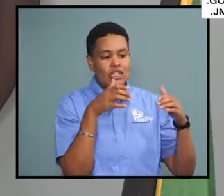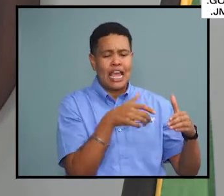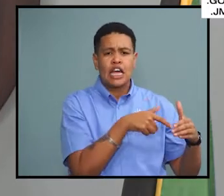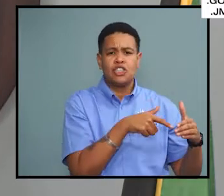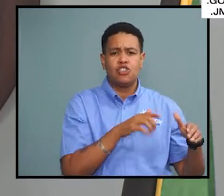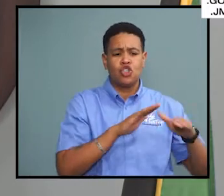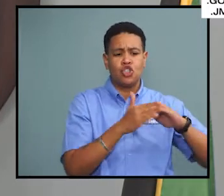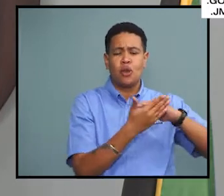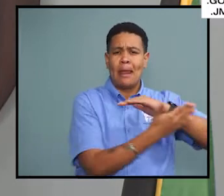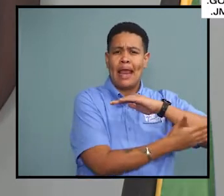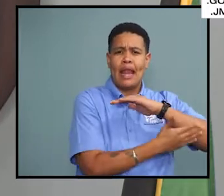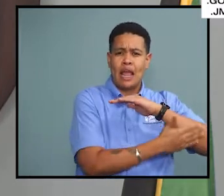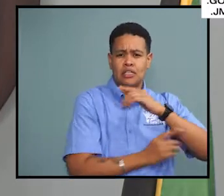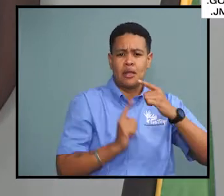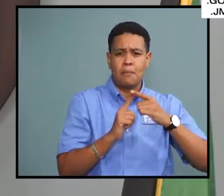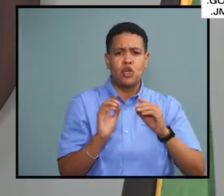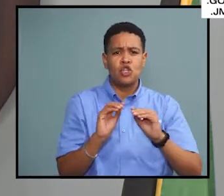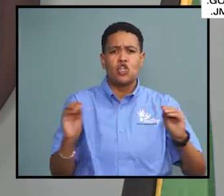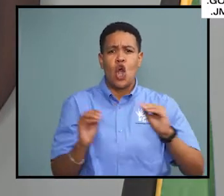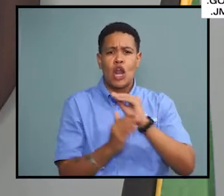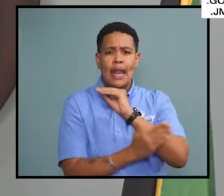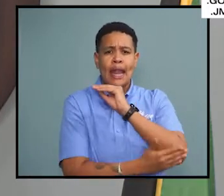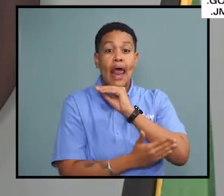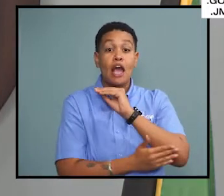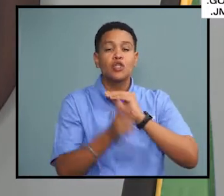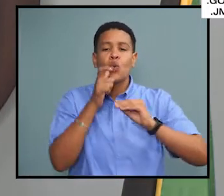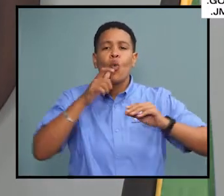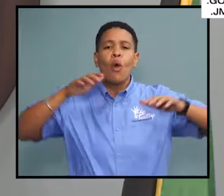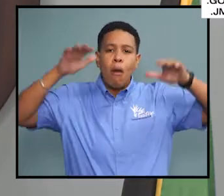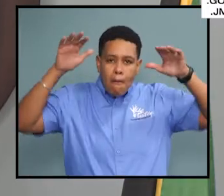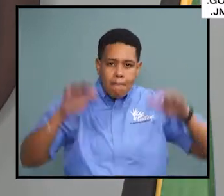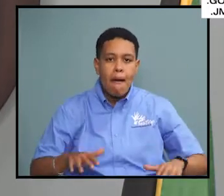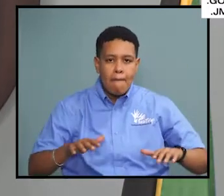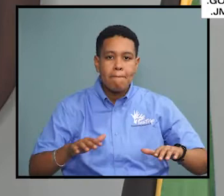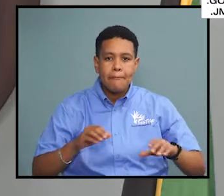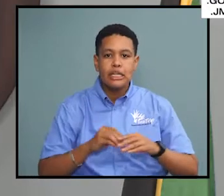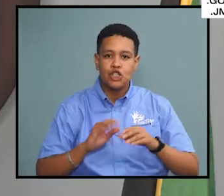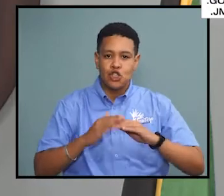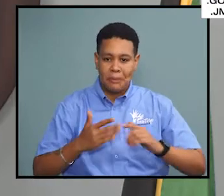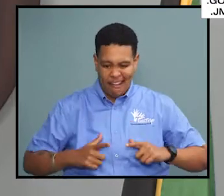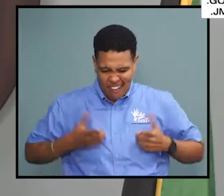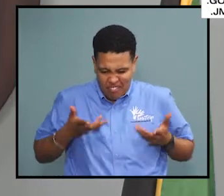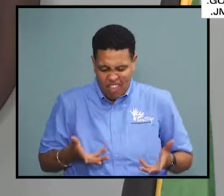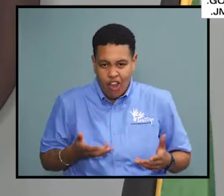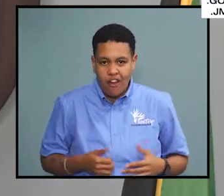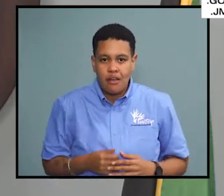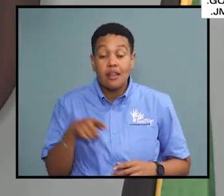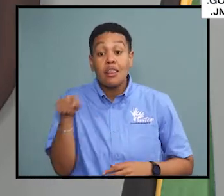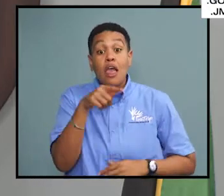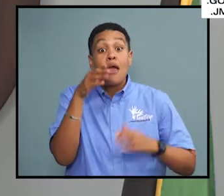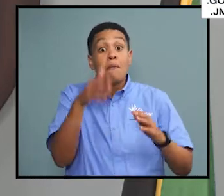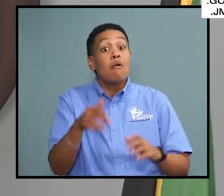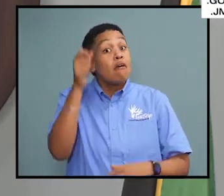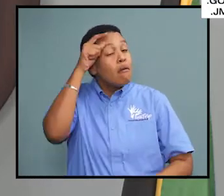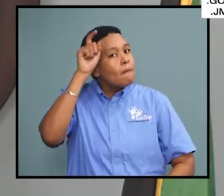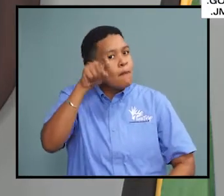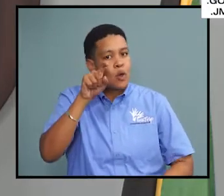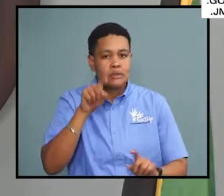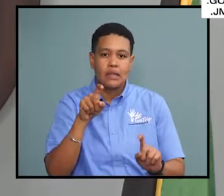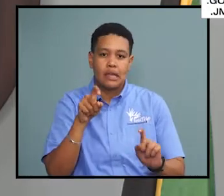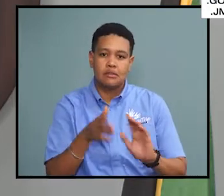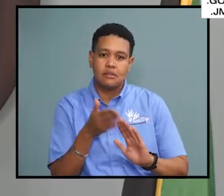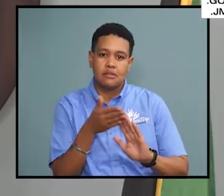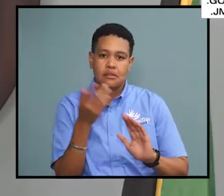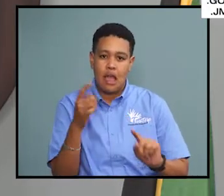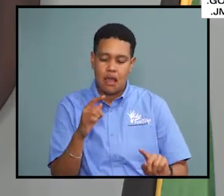Jamaican nationals and non-nationals ordinarily resident in Jamaica. Now these persons will be subject to testing